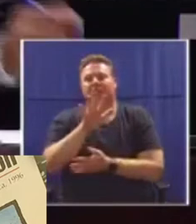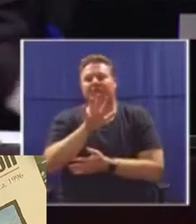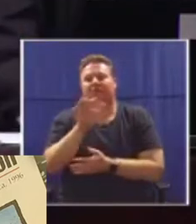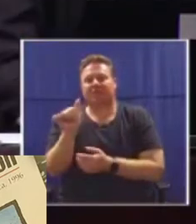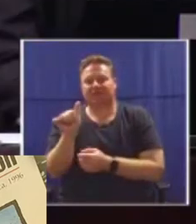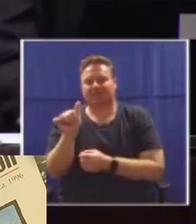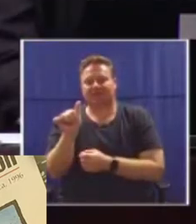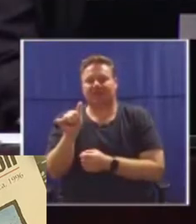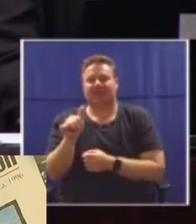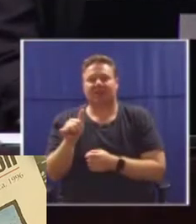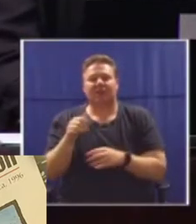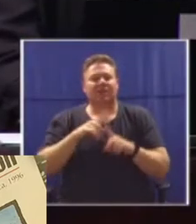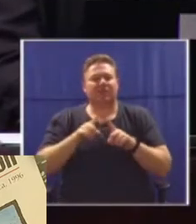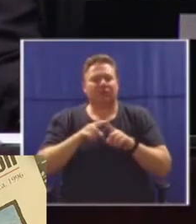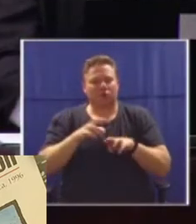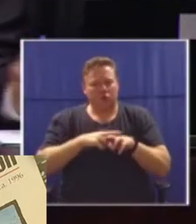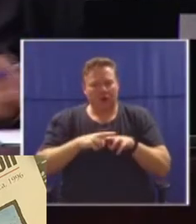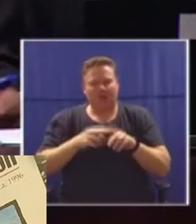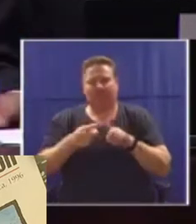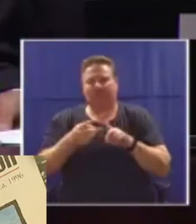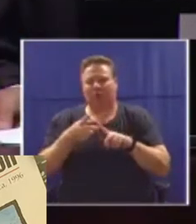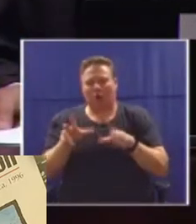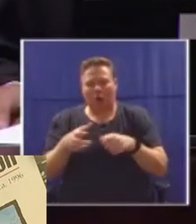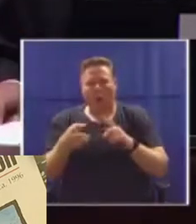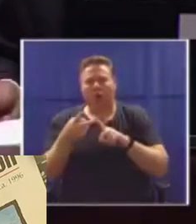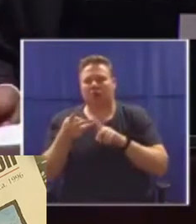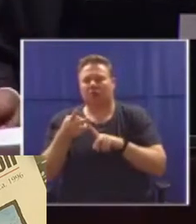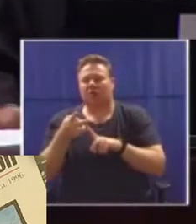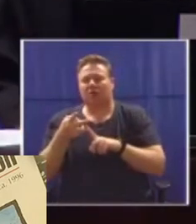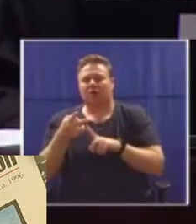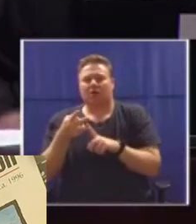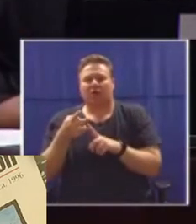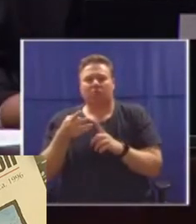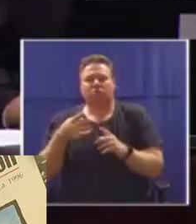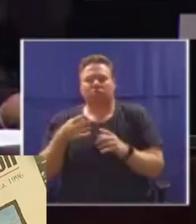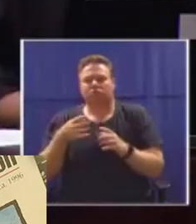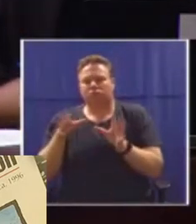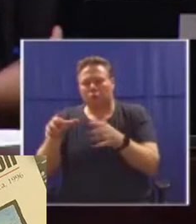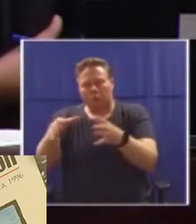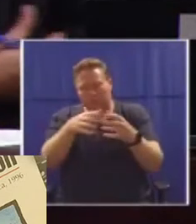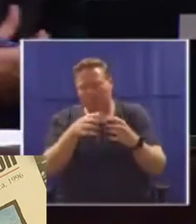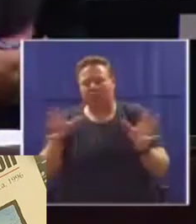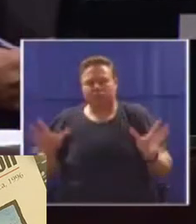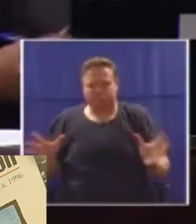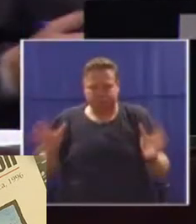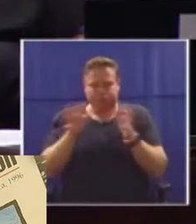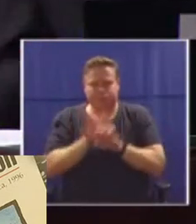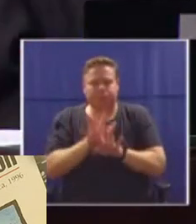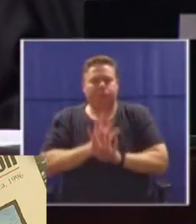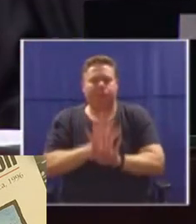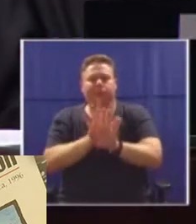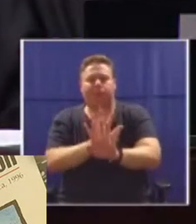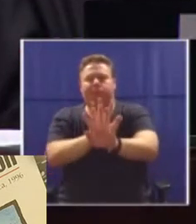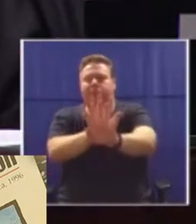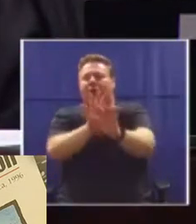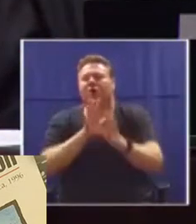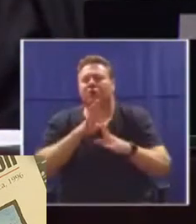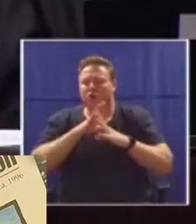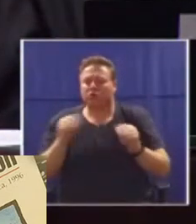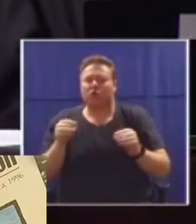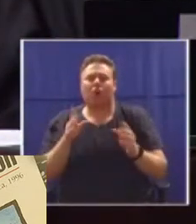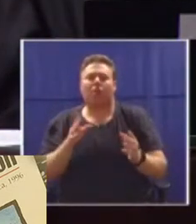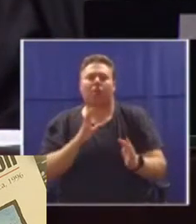races, ethnicities, and class held a march to the union buildings in Pretoria in protest of the oppressive past laws